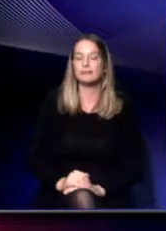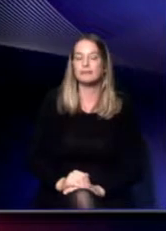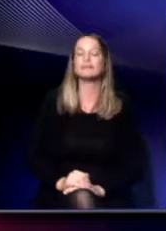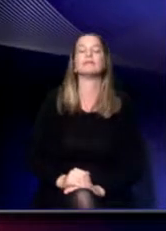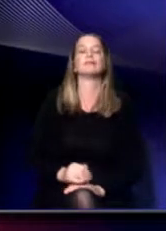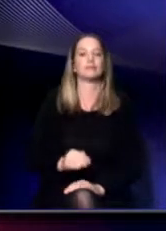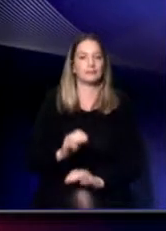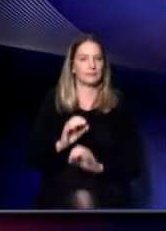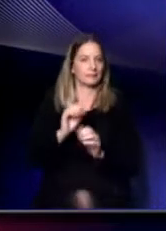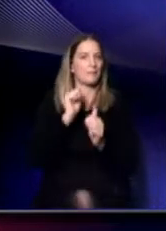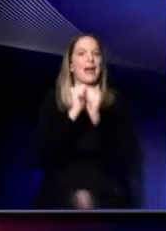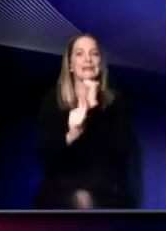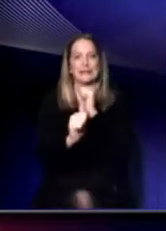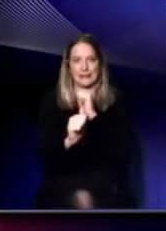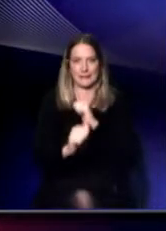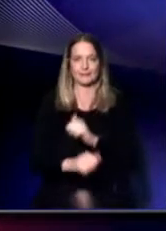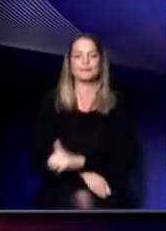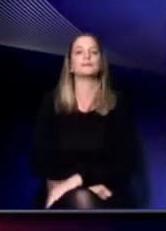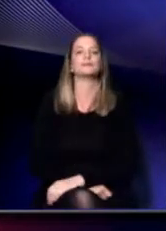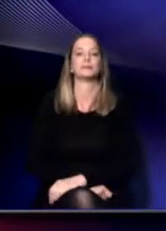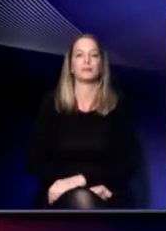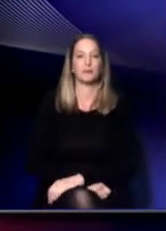Motion passes.